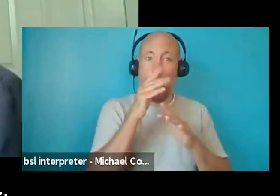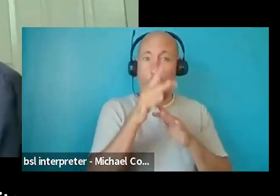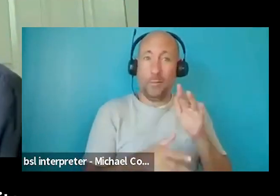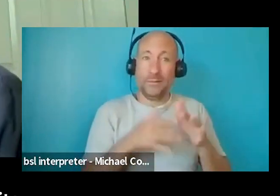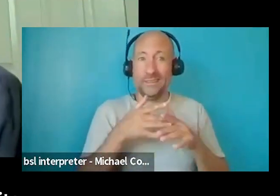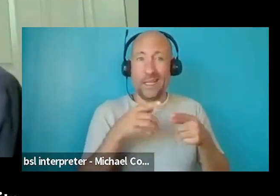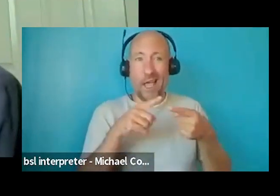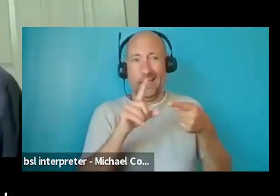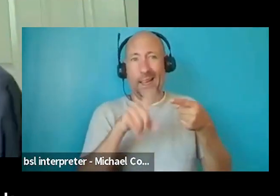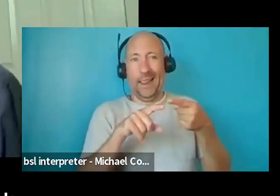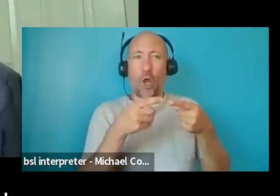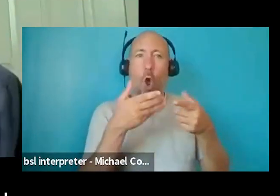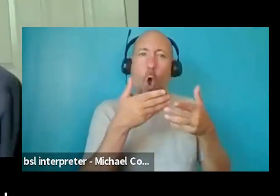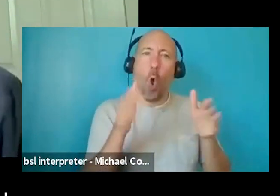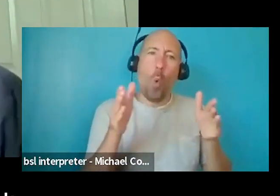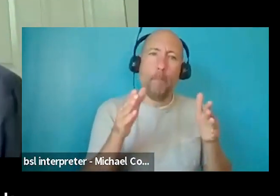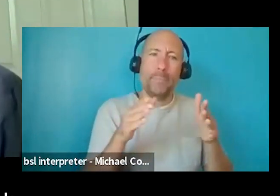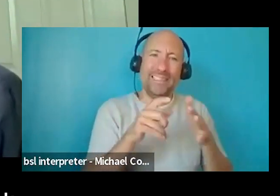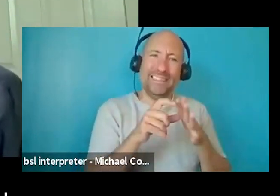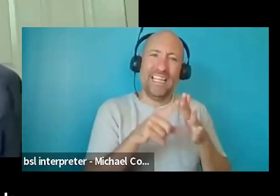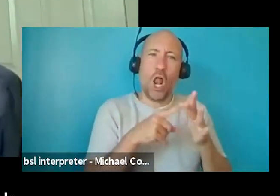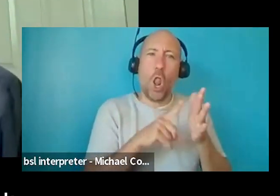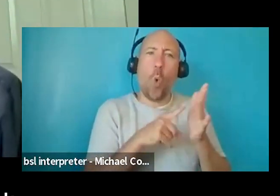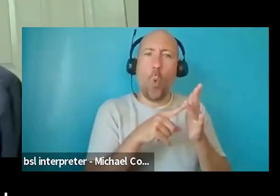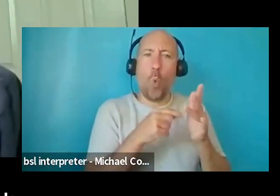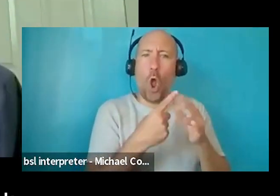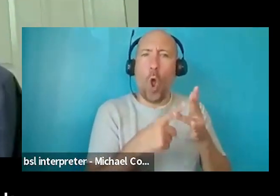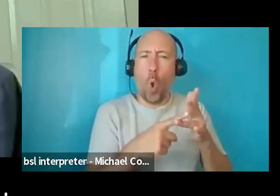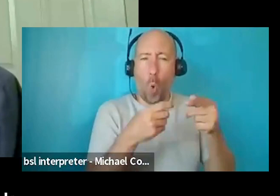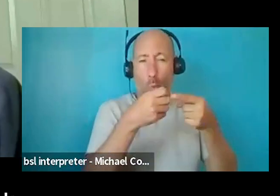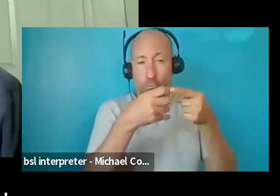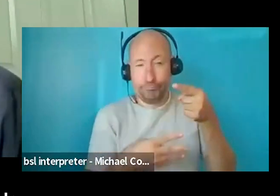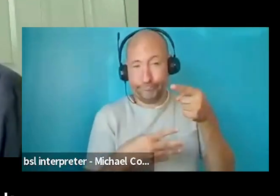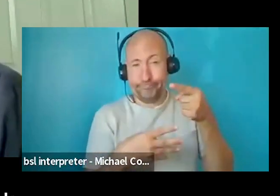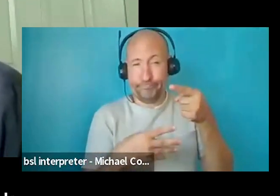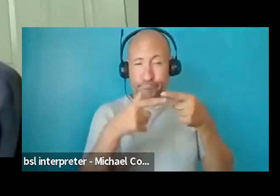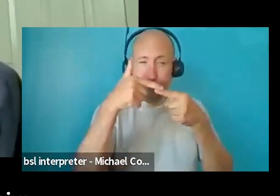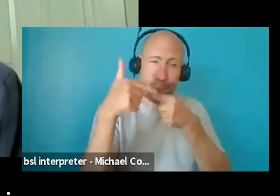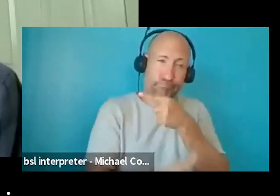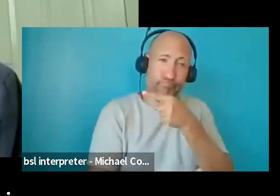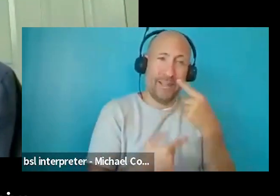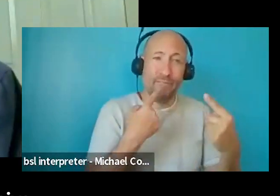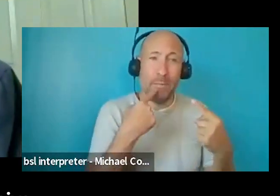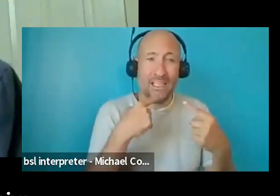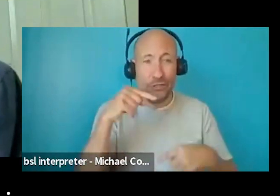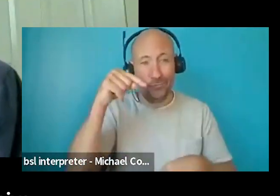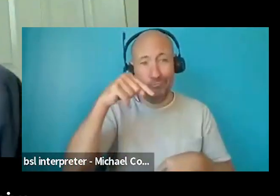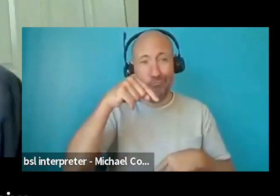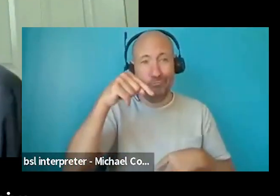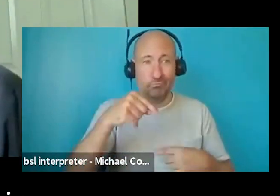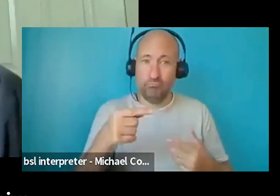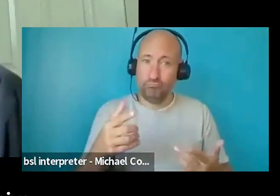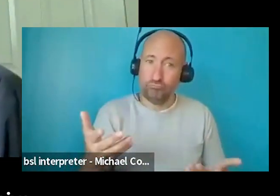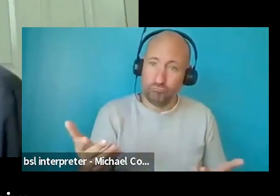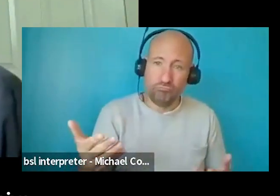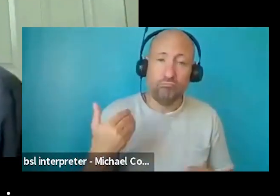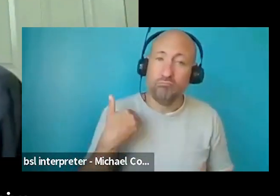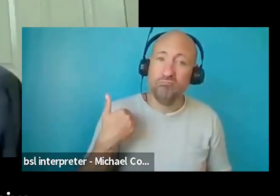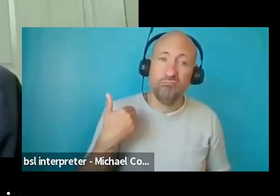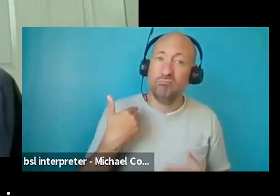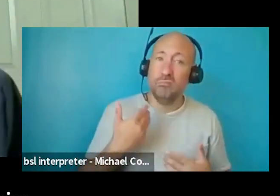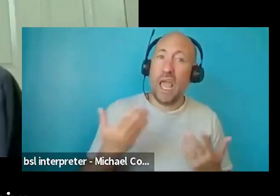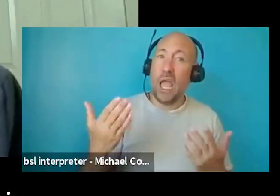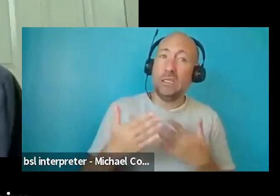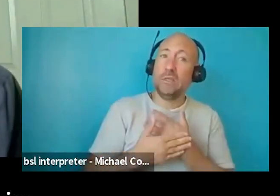Dialogo website. So I encourage you to have a look. And again, you know, I'm always open